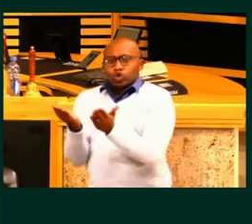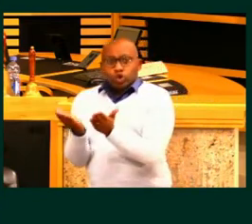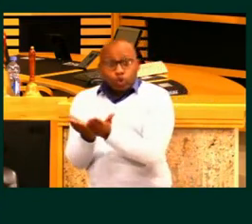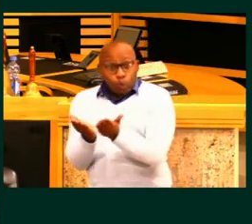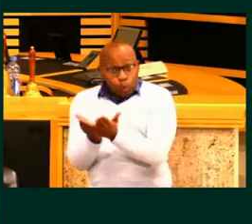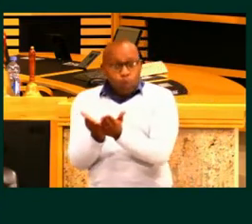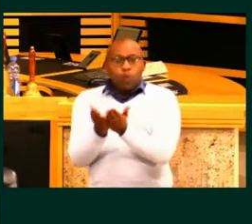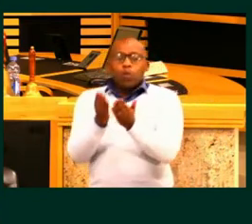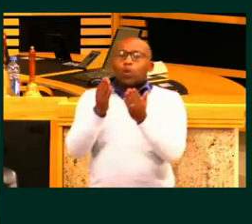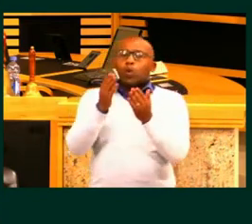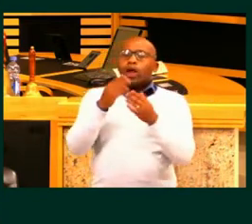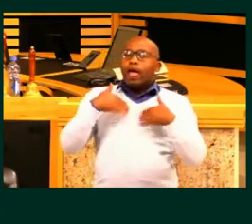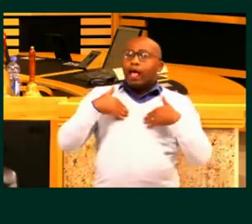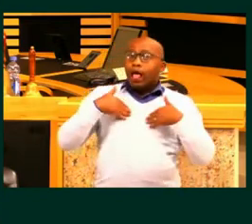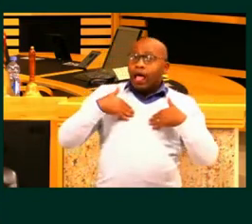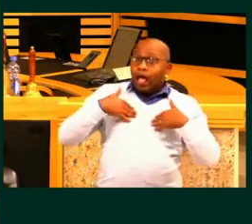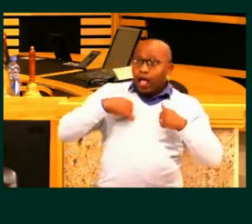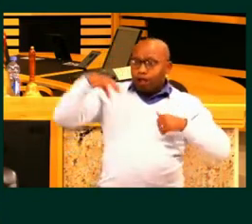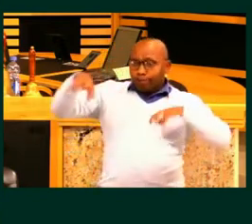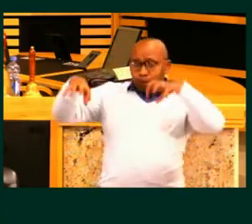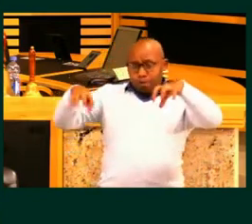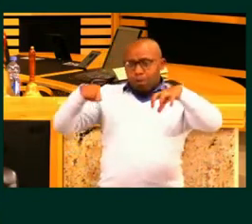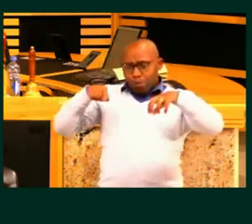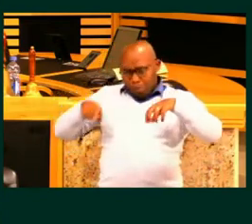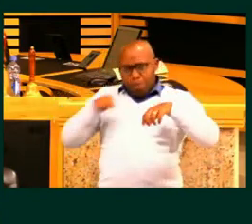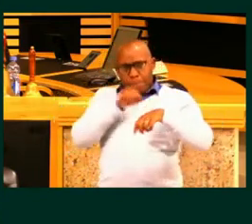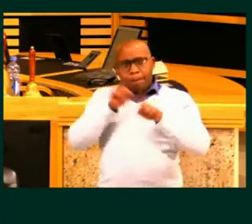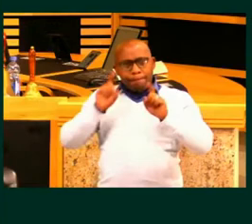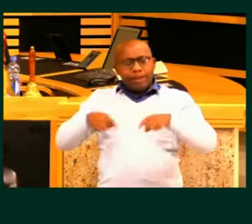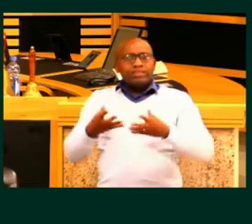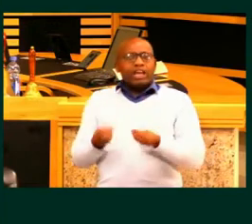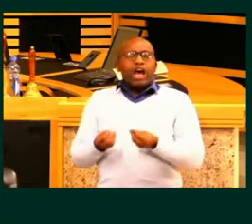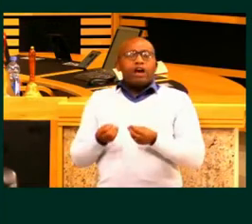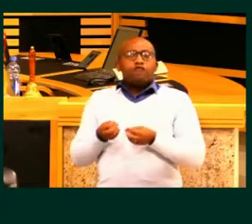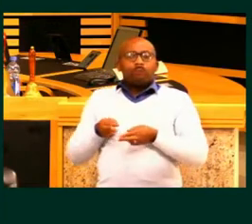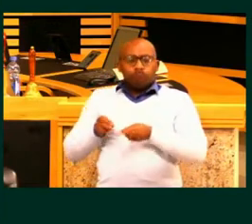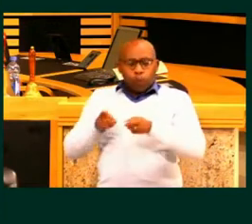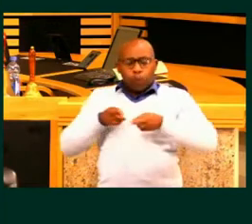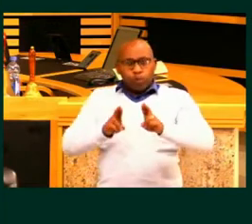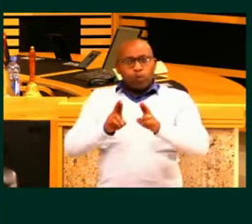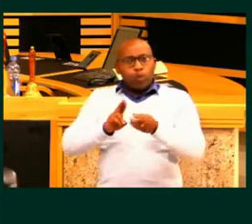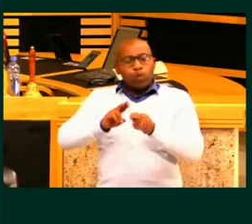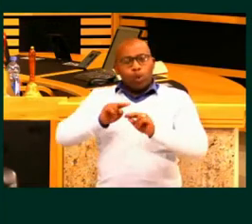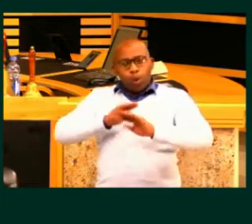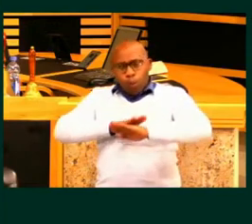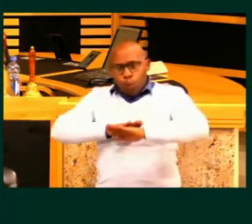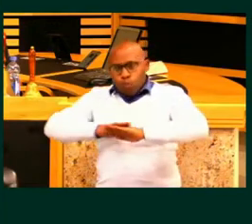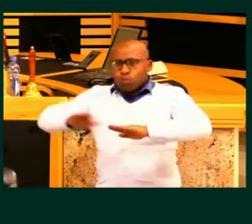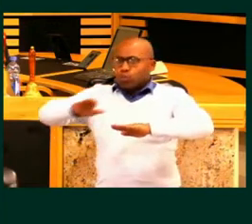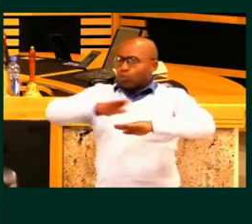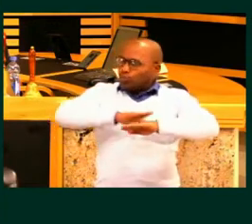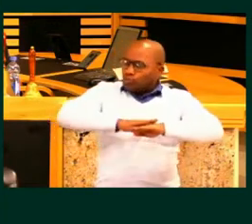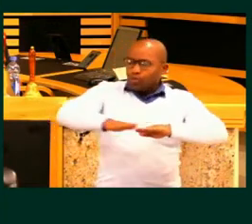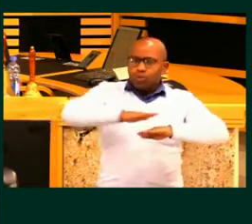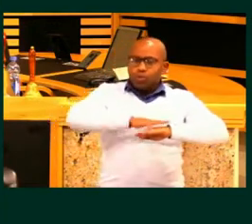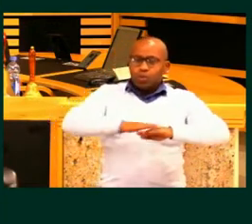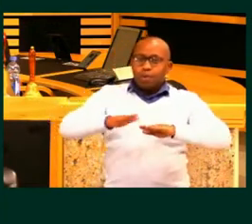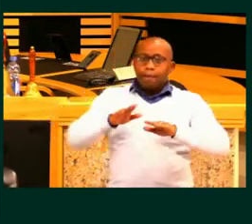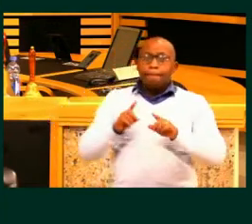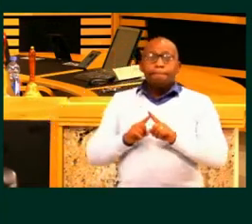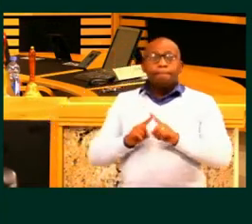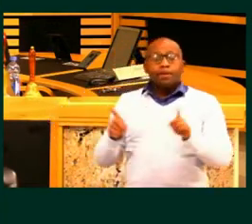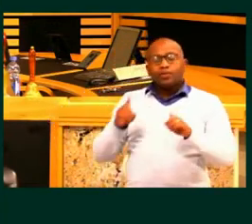facilities that is the work that we're doing and uh on the issue of alternative